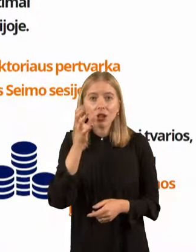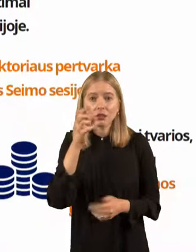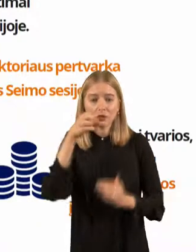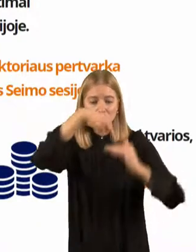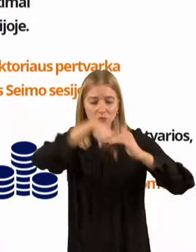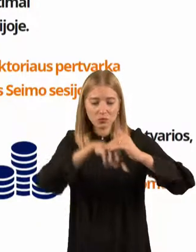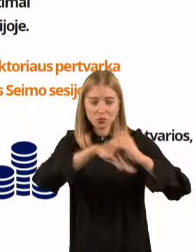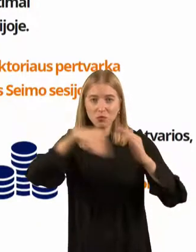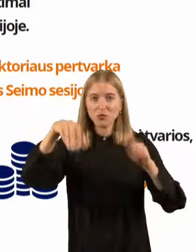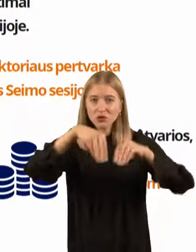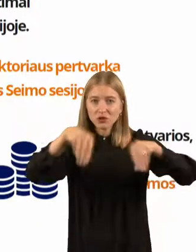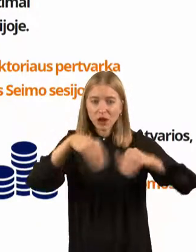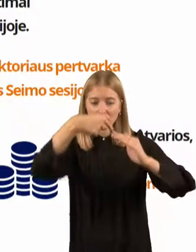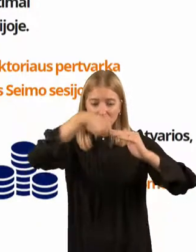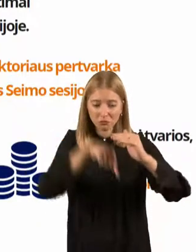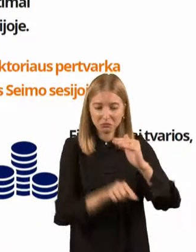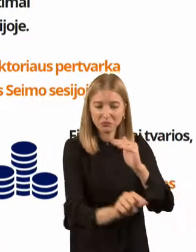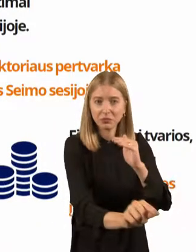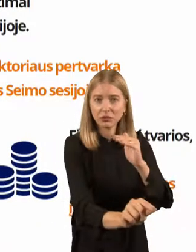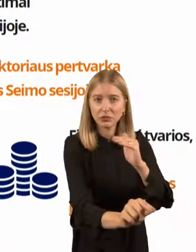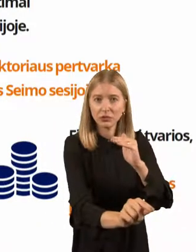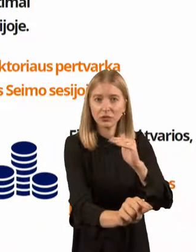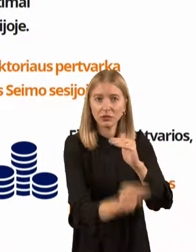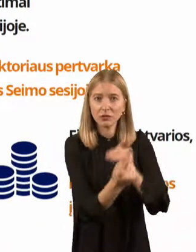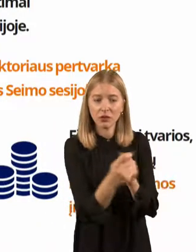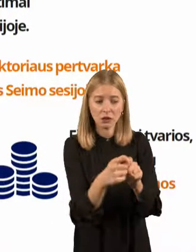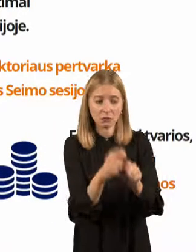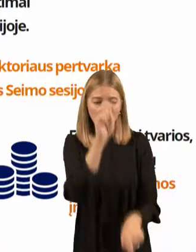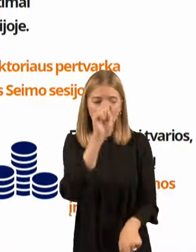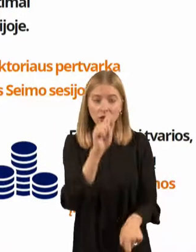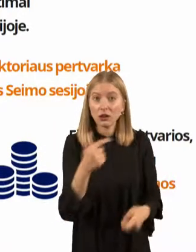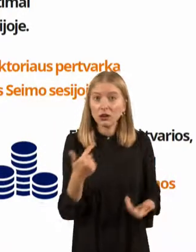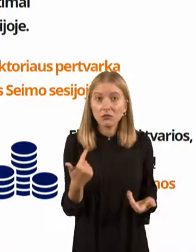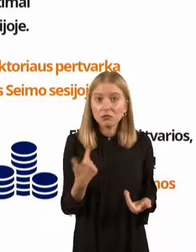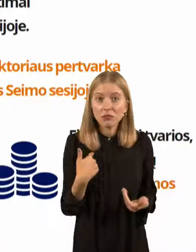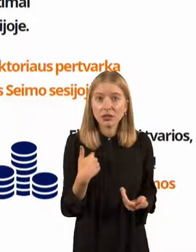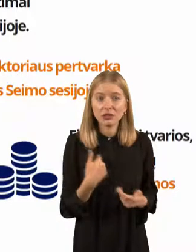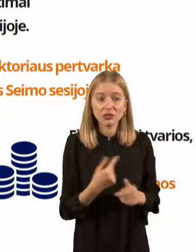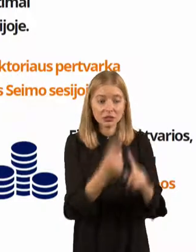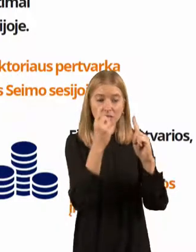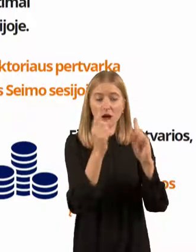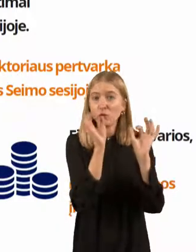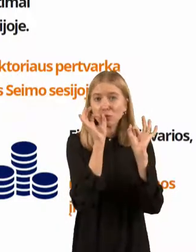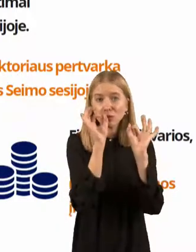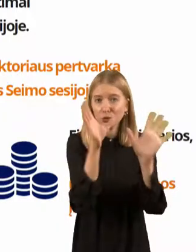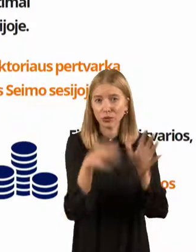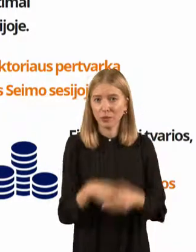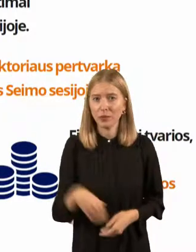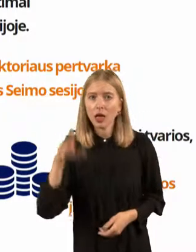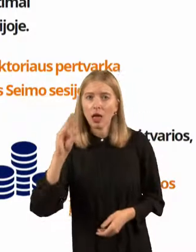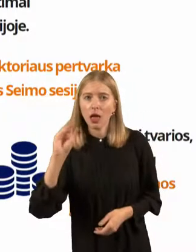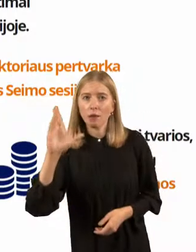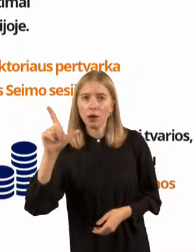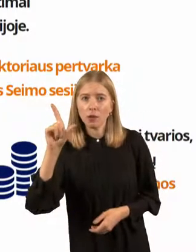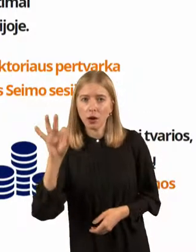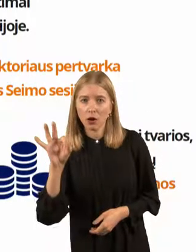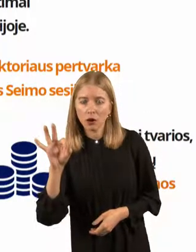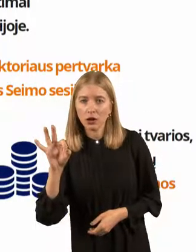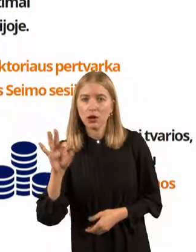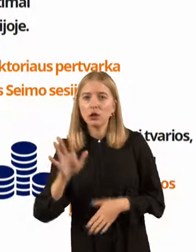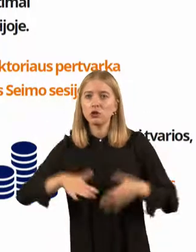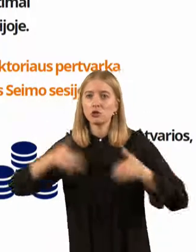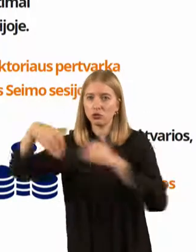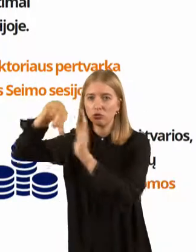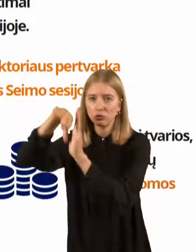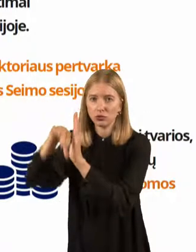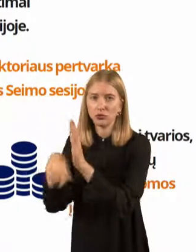Australia, water is a valuable resource, and we do not have shortage of water. We have good